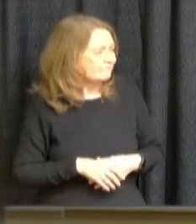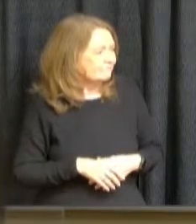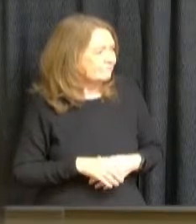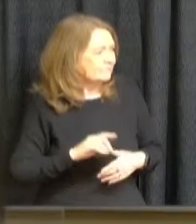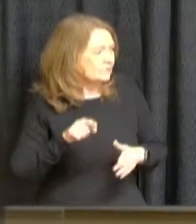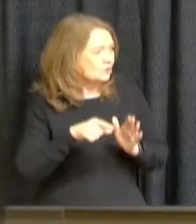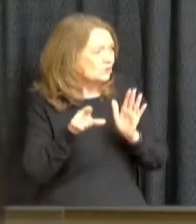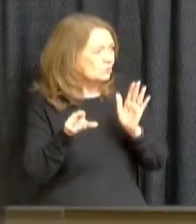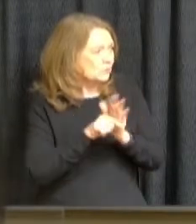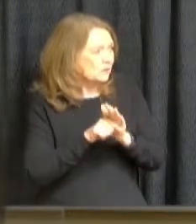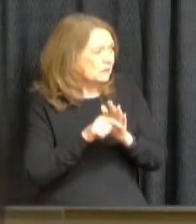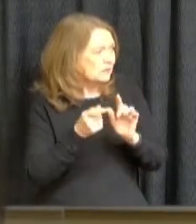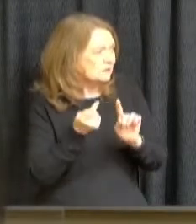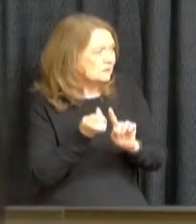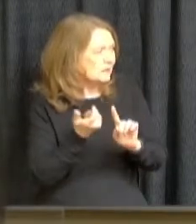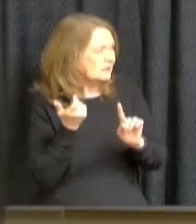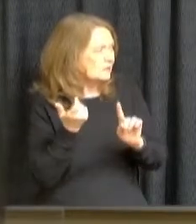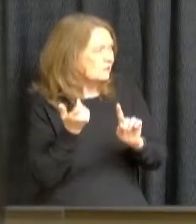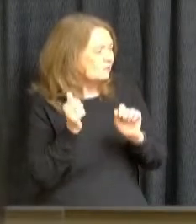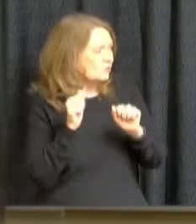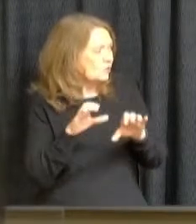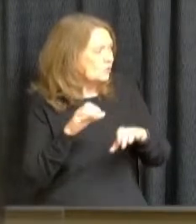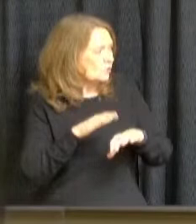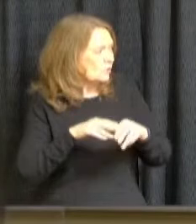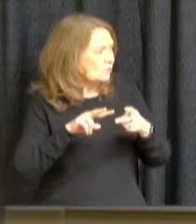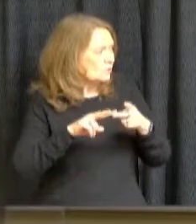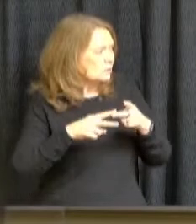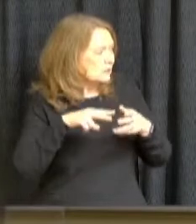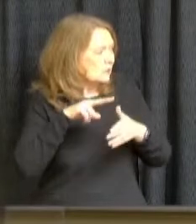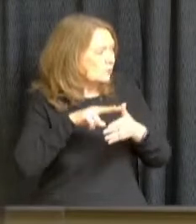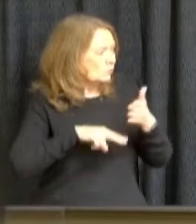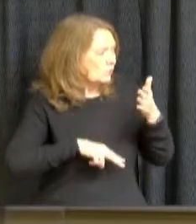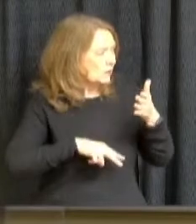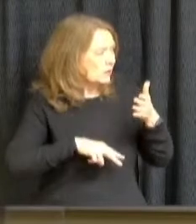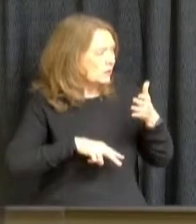Just print it and exit off maybe? You can do it on the second reading.